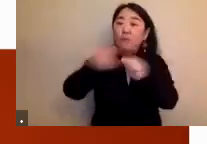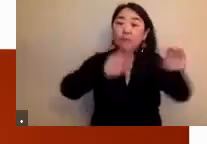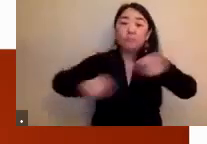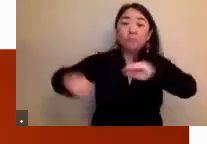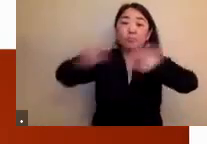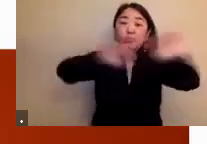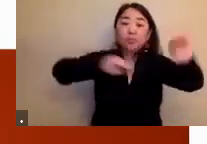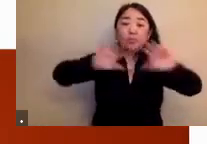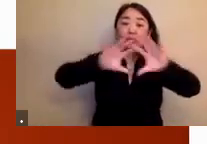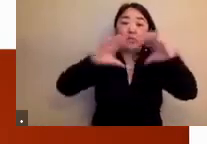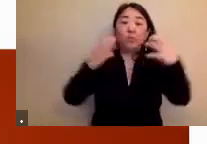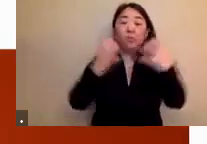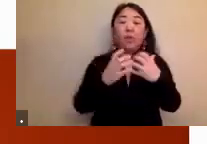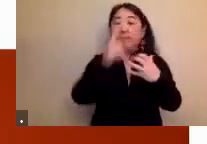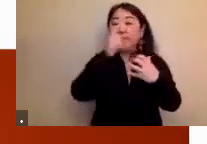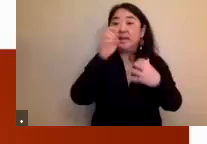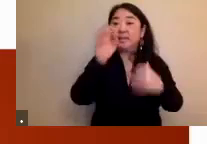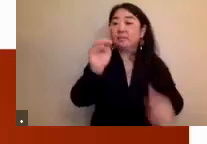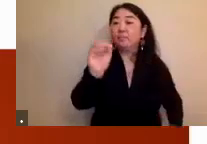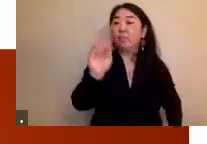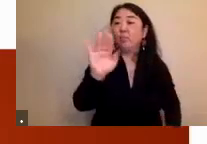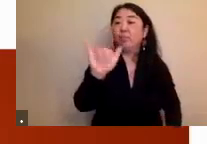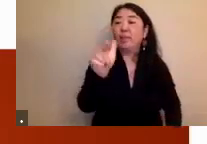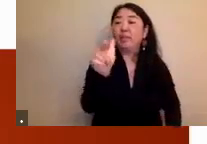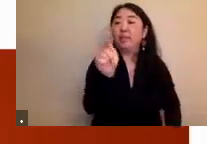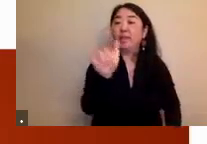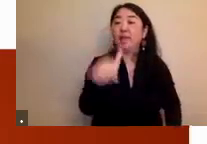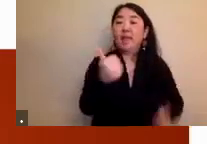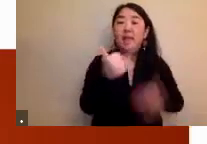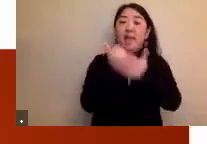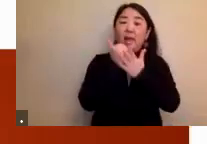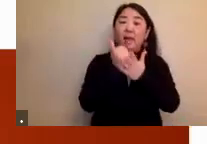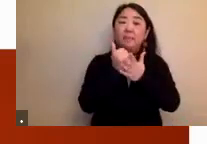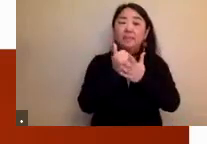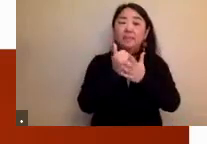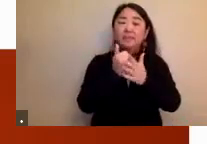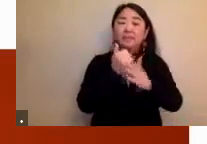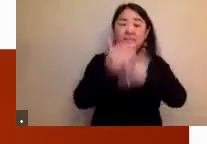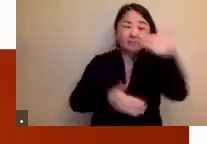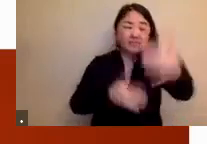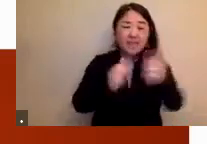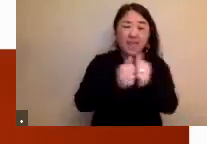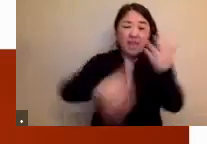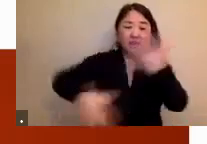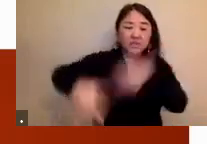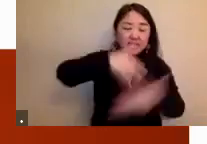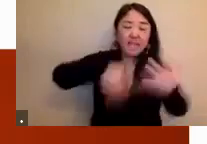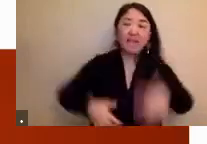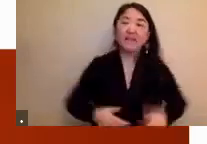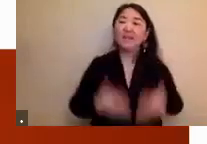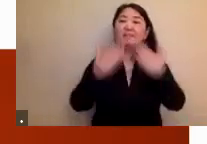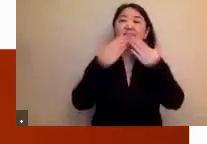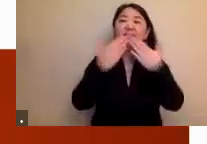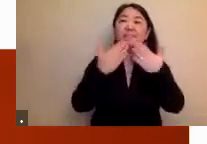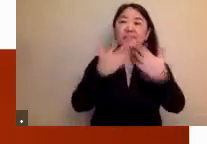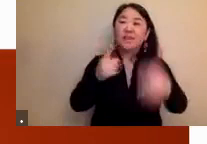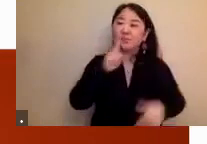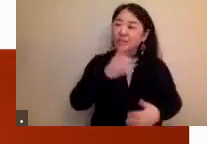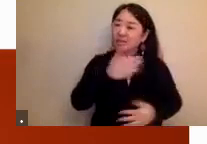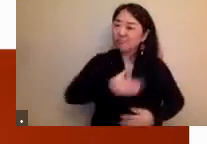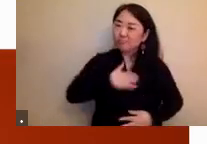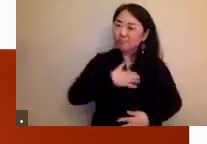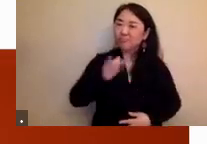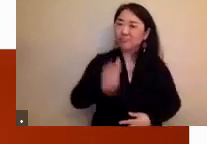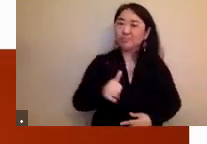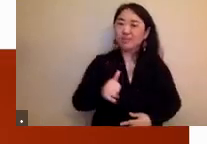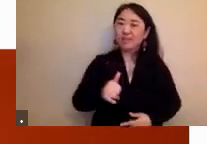is what makes and shapes us in our society. So thank you very much. I really appreciate this opportunity to